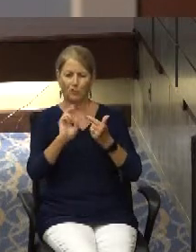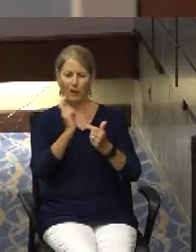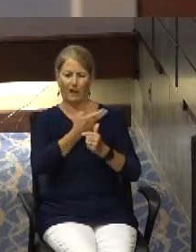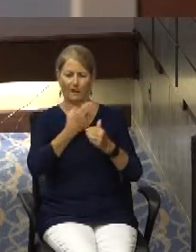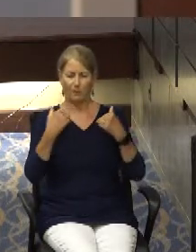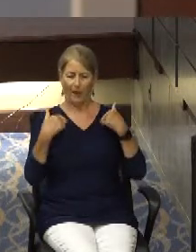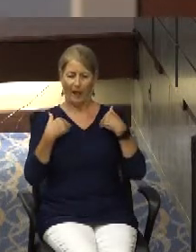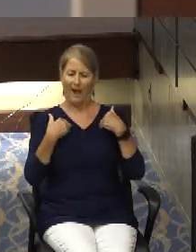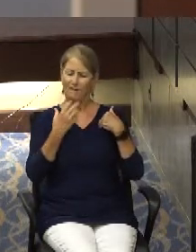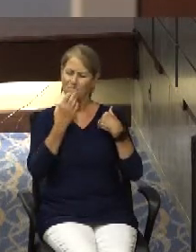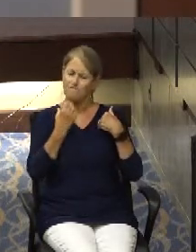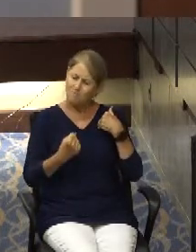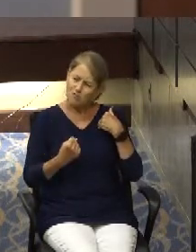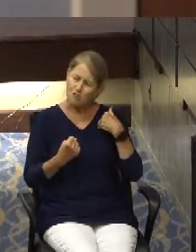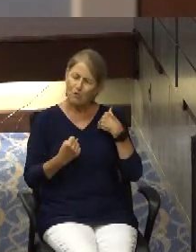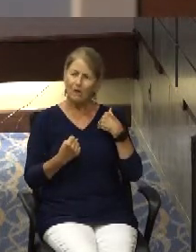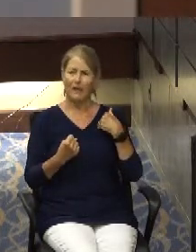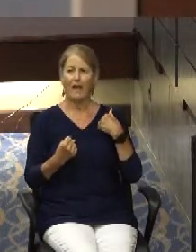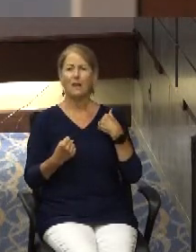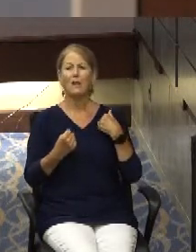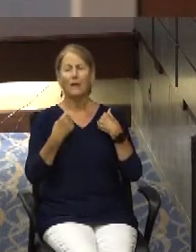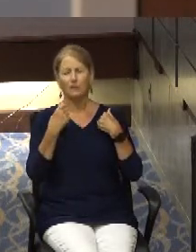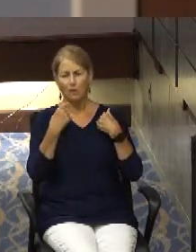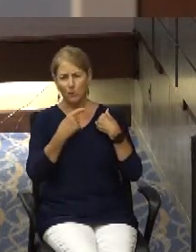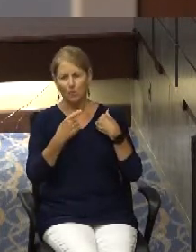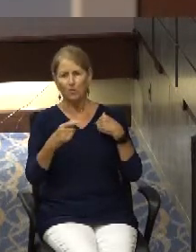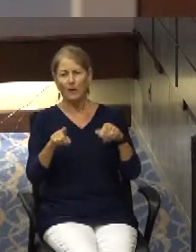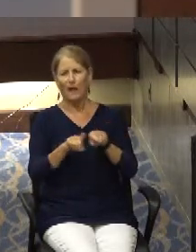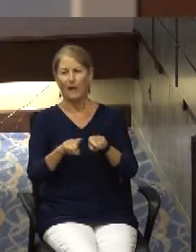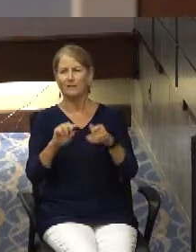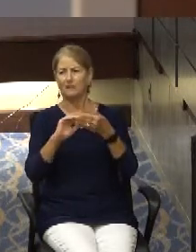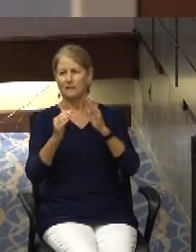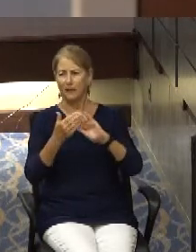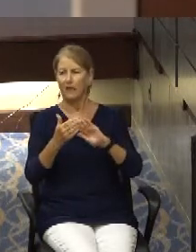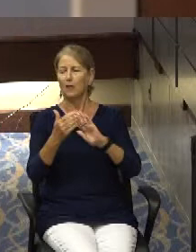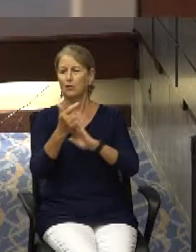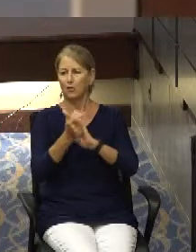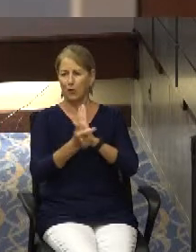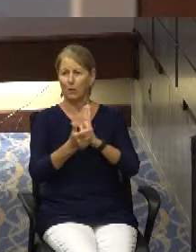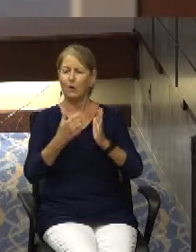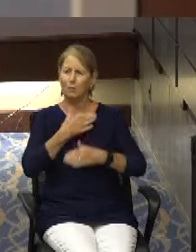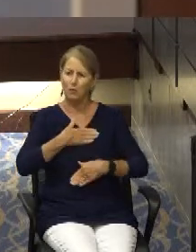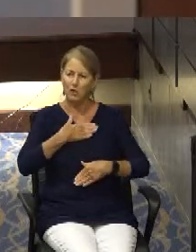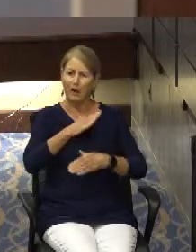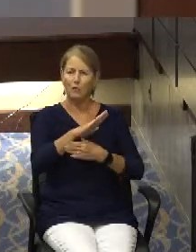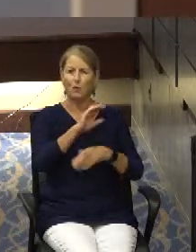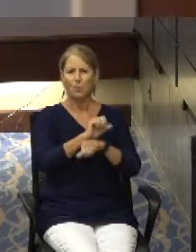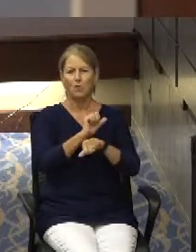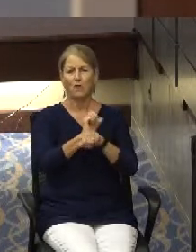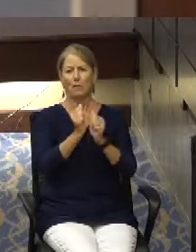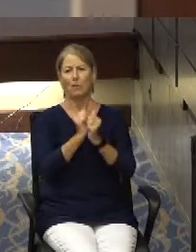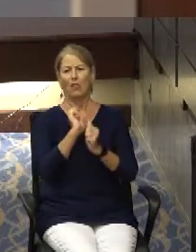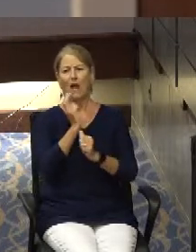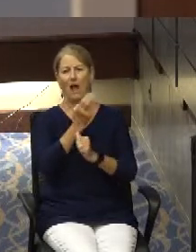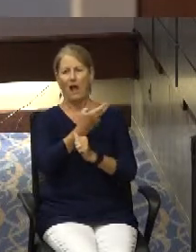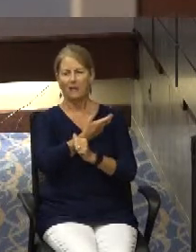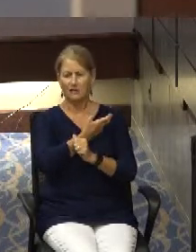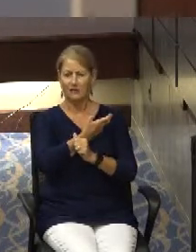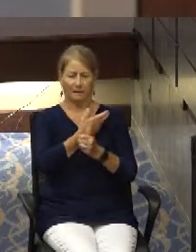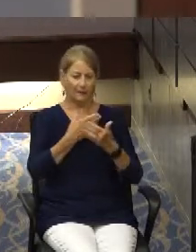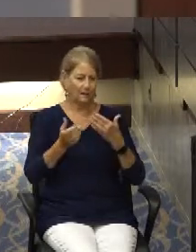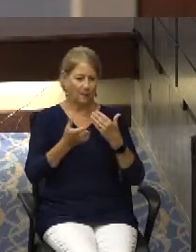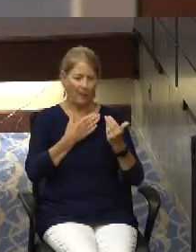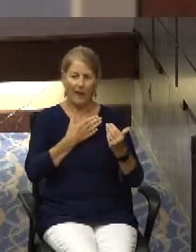a jewel in you as a city attorney. We appreciate your working with us regardless of